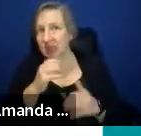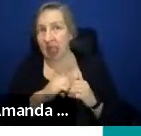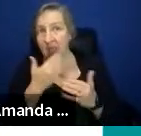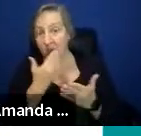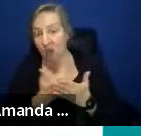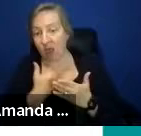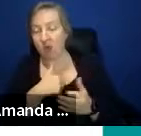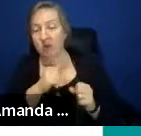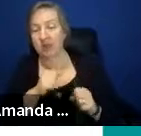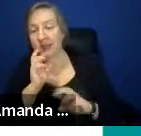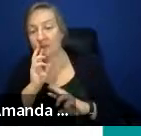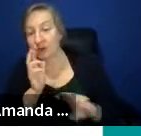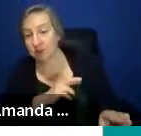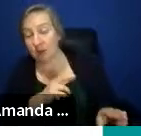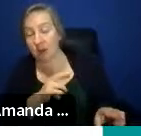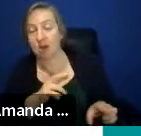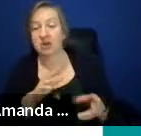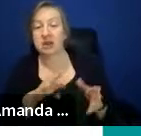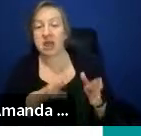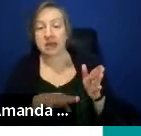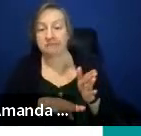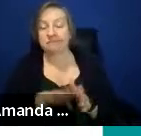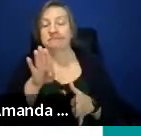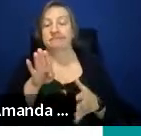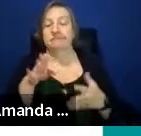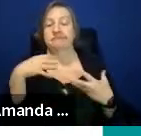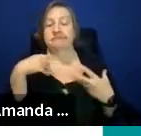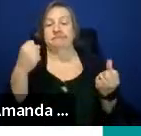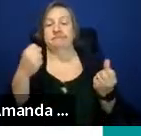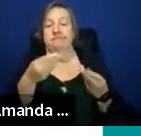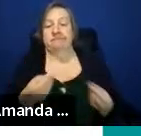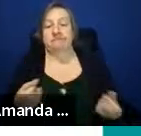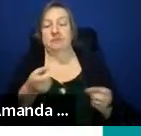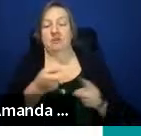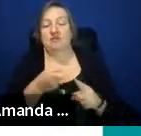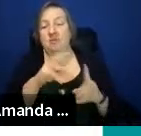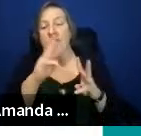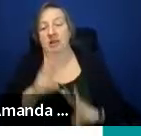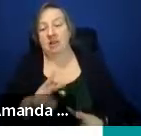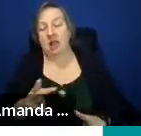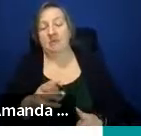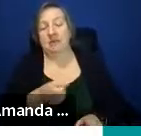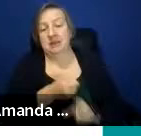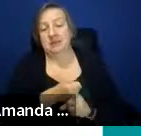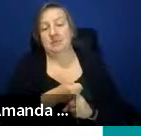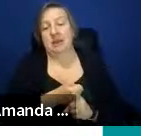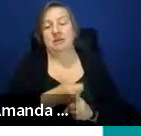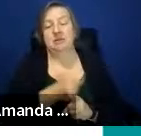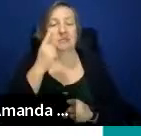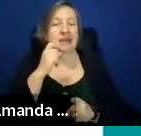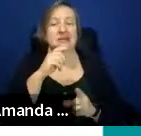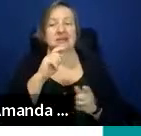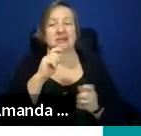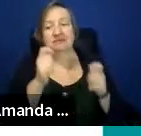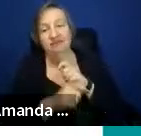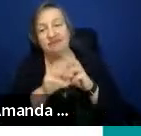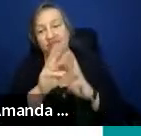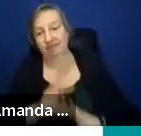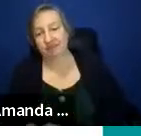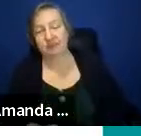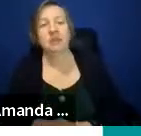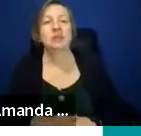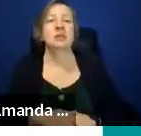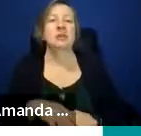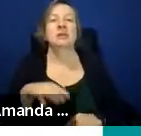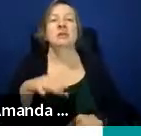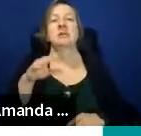respond to and recover from climate impacts that are due to a changing climate. So the draft EIS